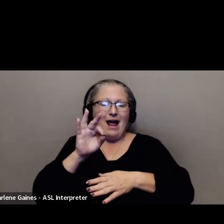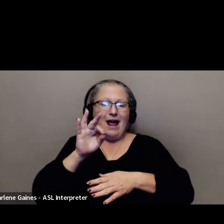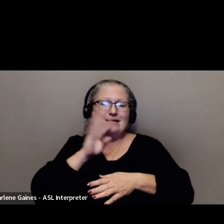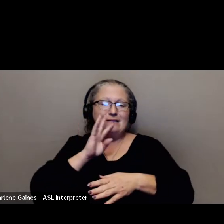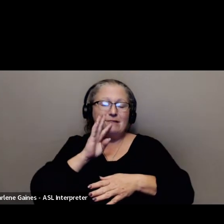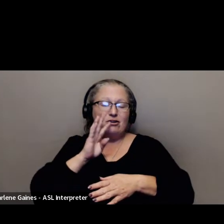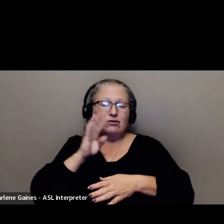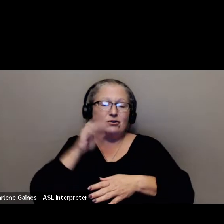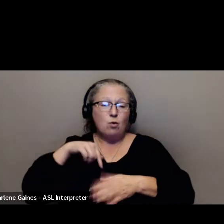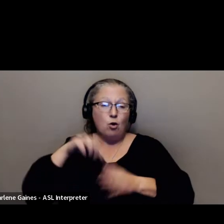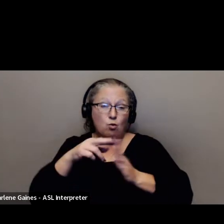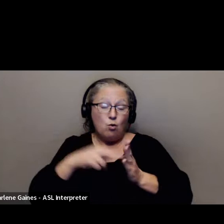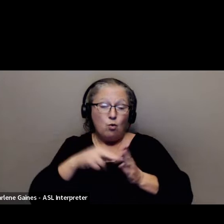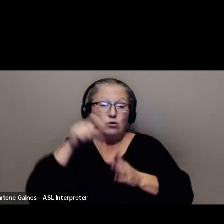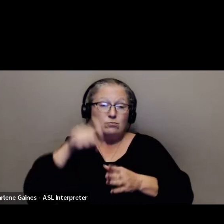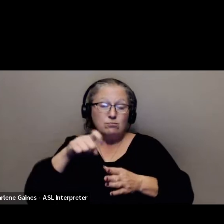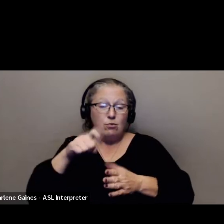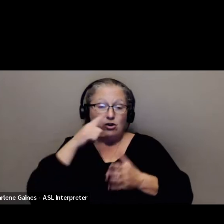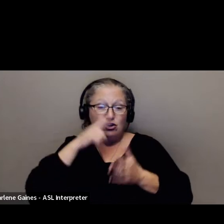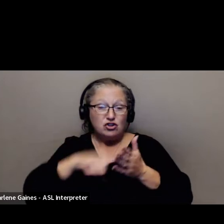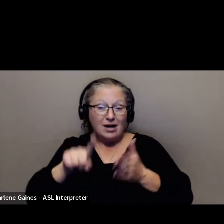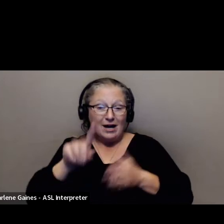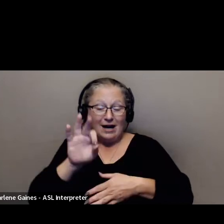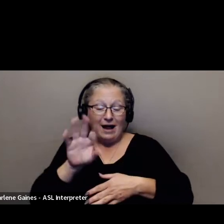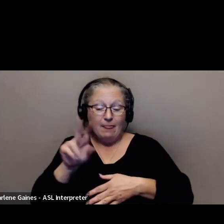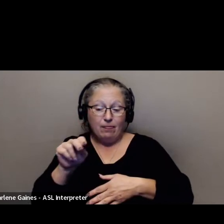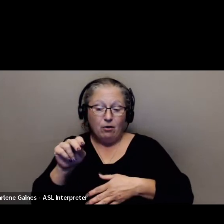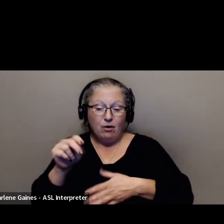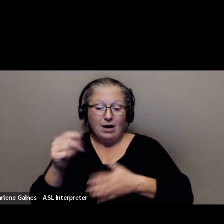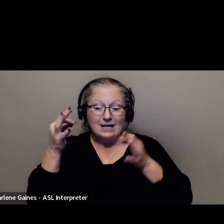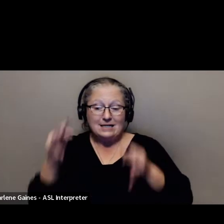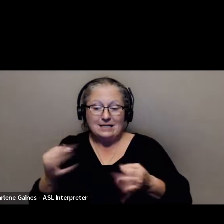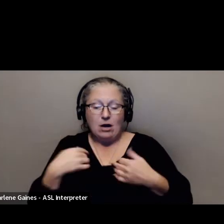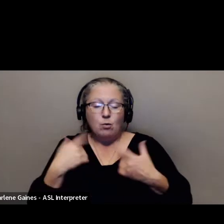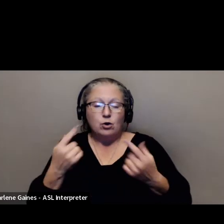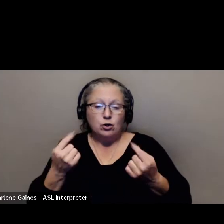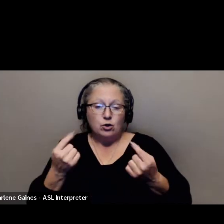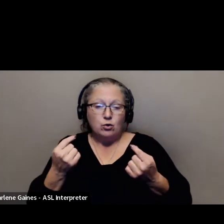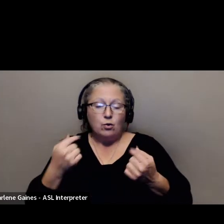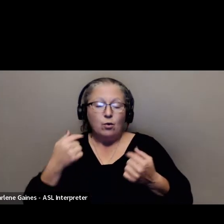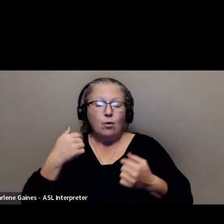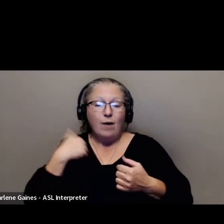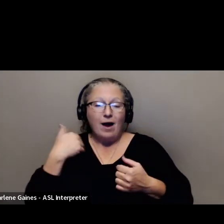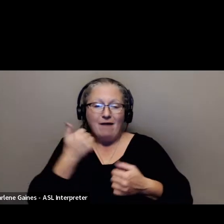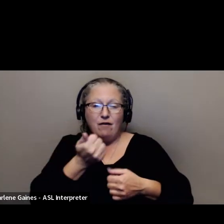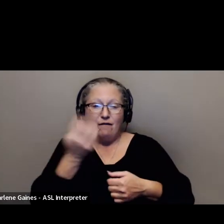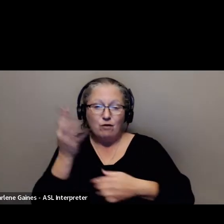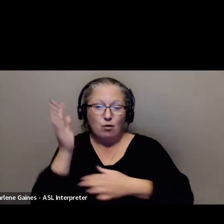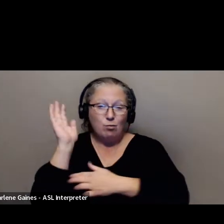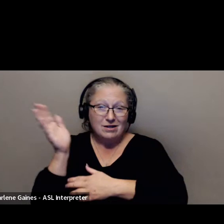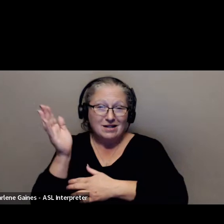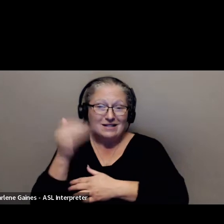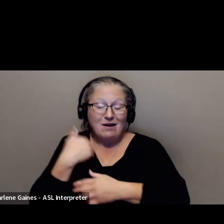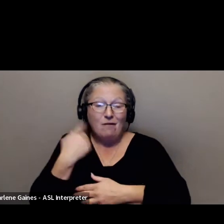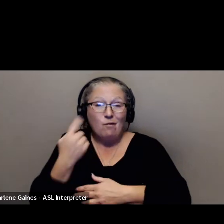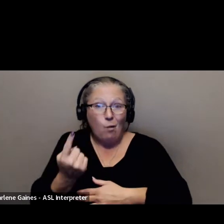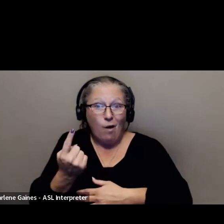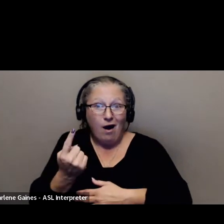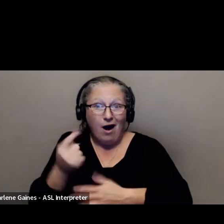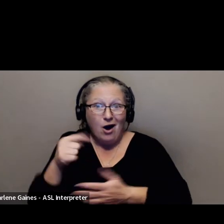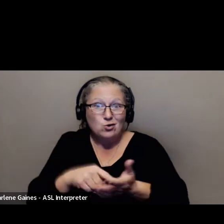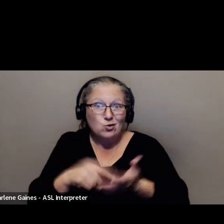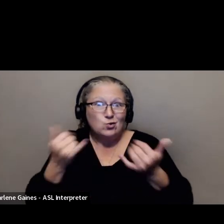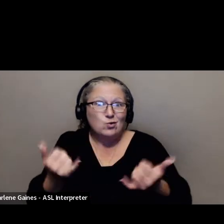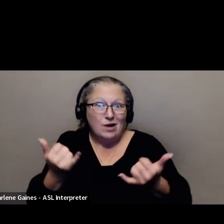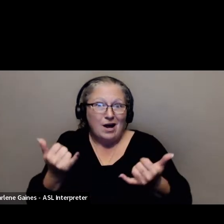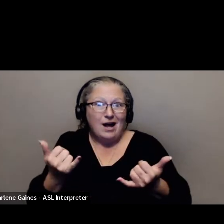our rules, we were supposed to check in at 9:30 to decide what we're going to do. We have a few presentations, in fact, one that is due